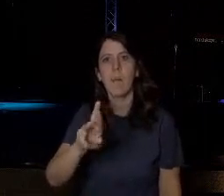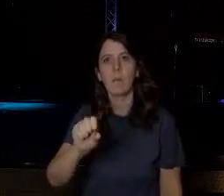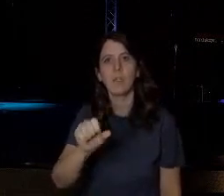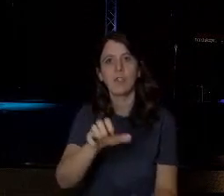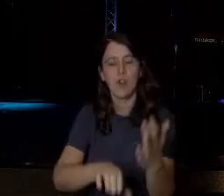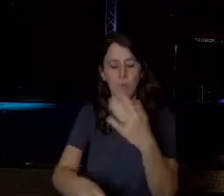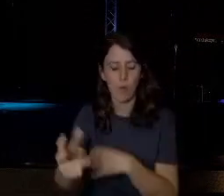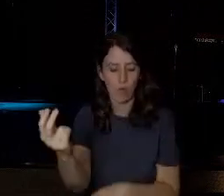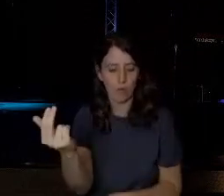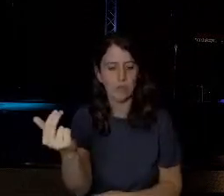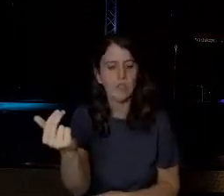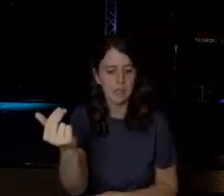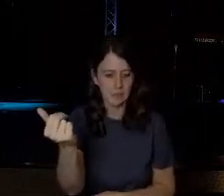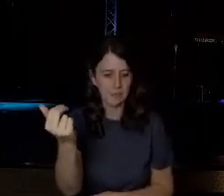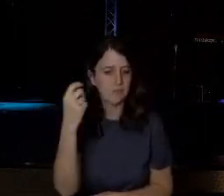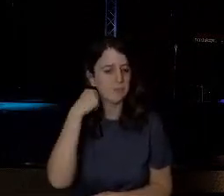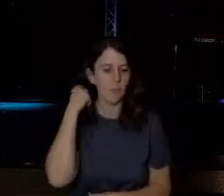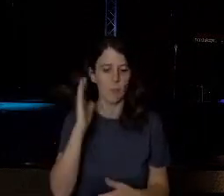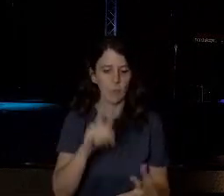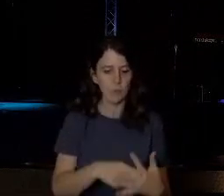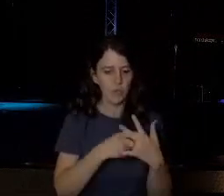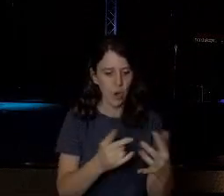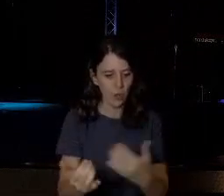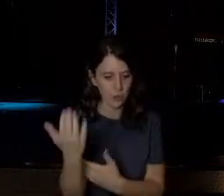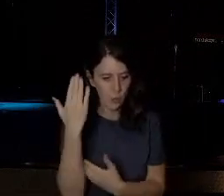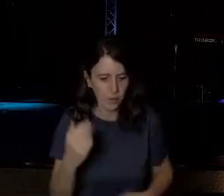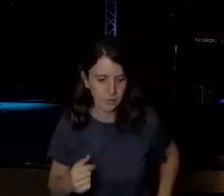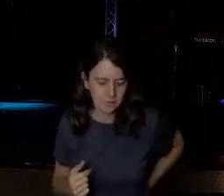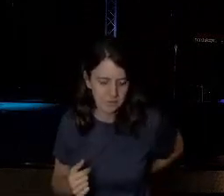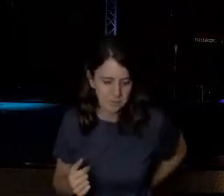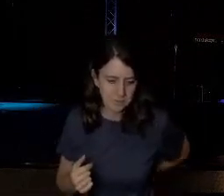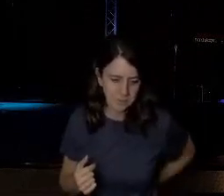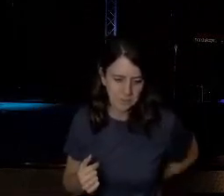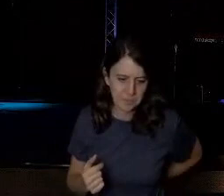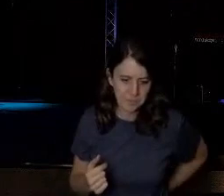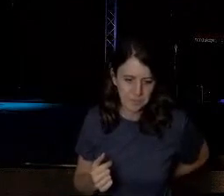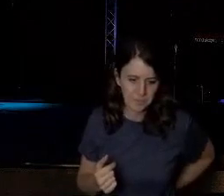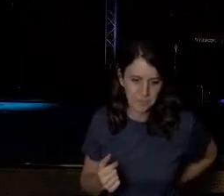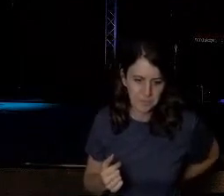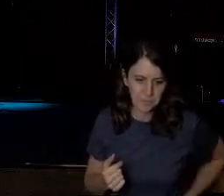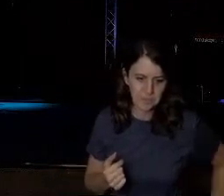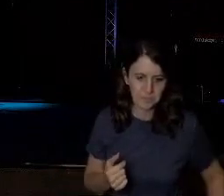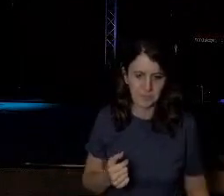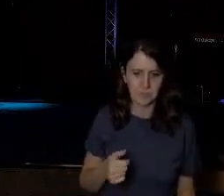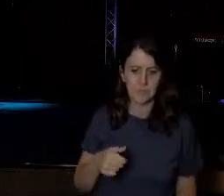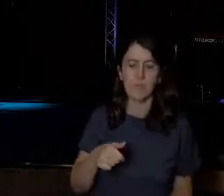13 is where we'll just kind of start this morning. At this point